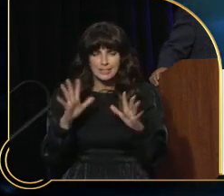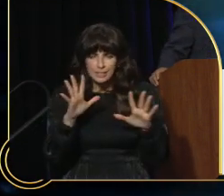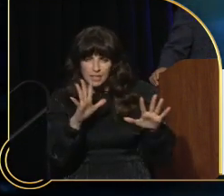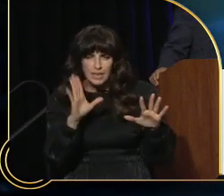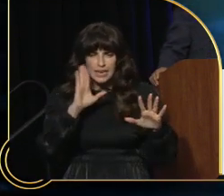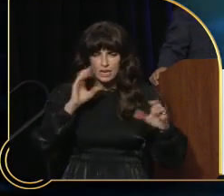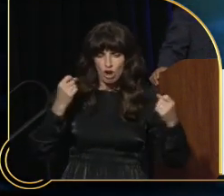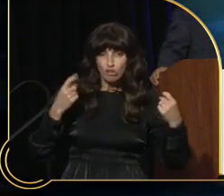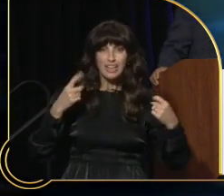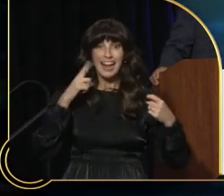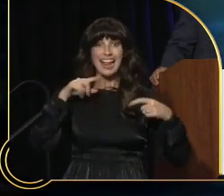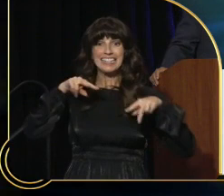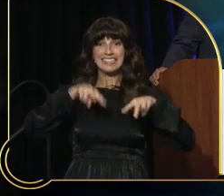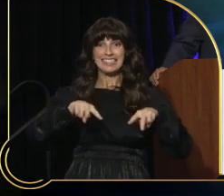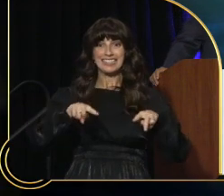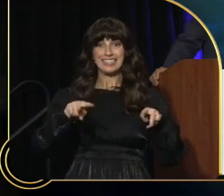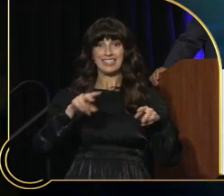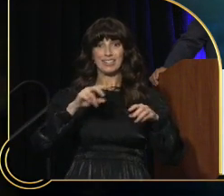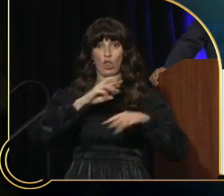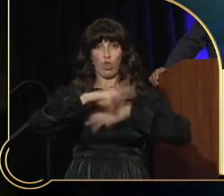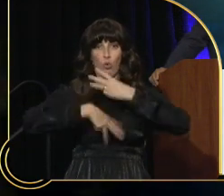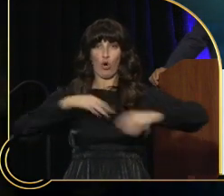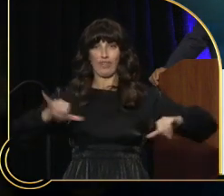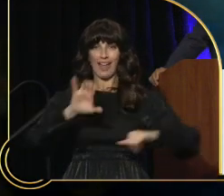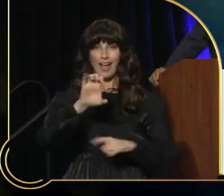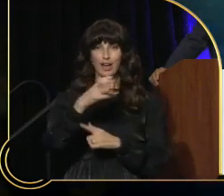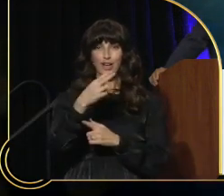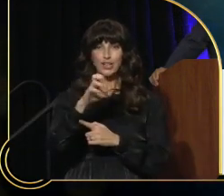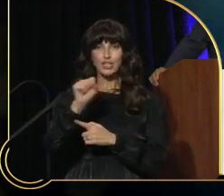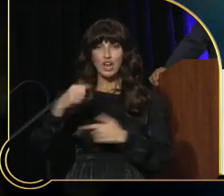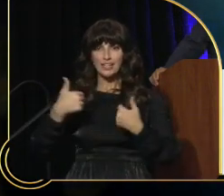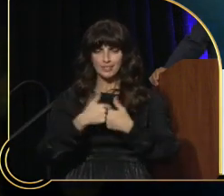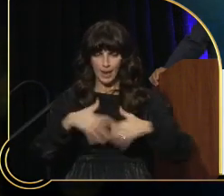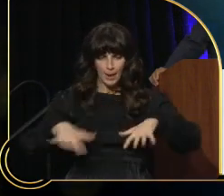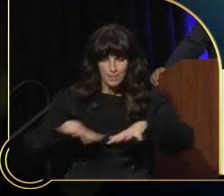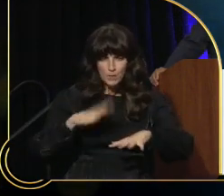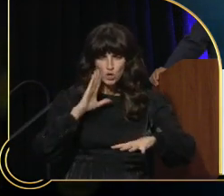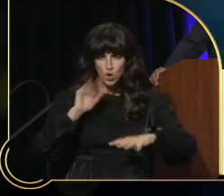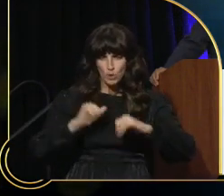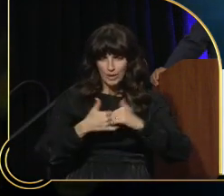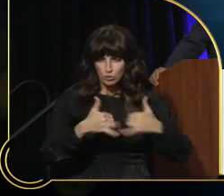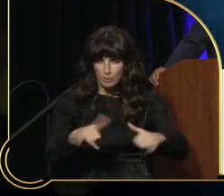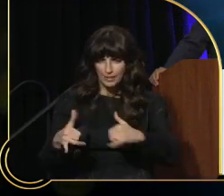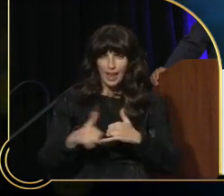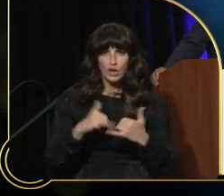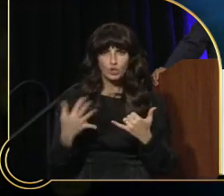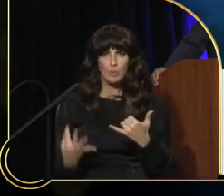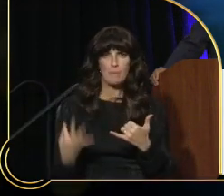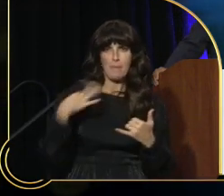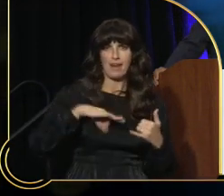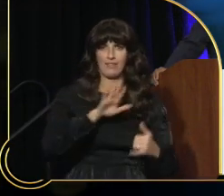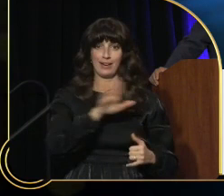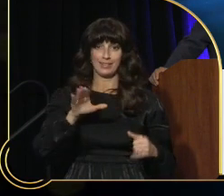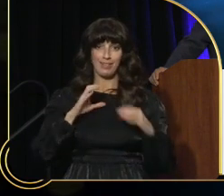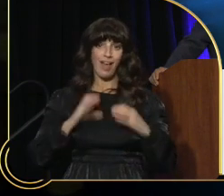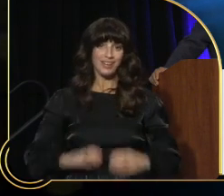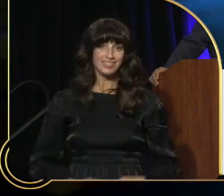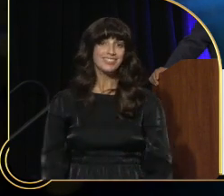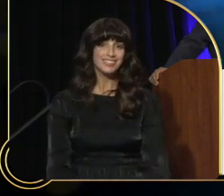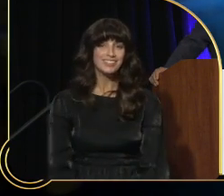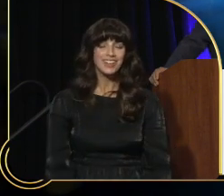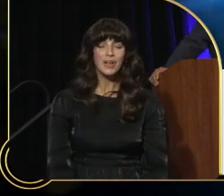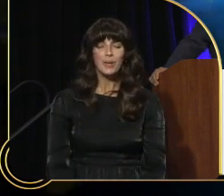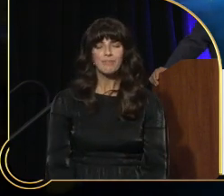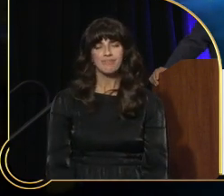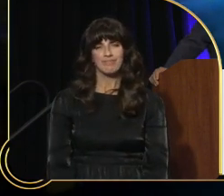chess pieces on the board for maximum advantage for his clients. I'm very glad not